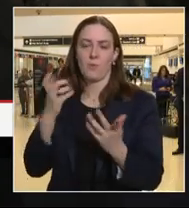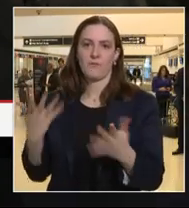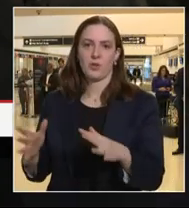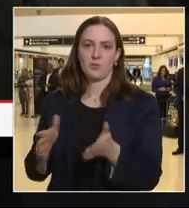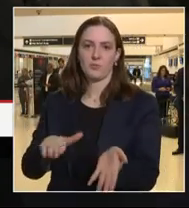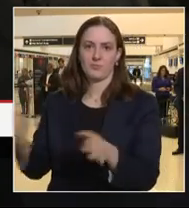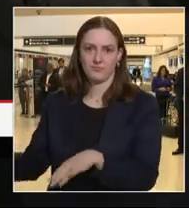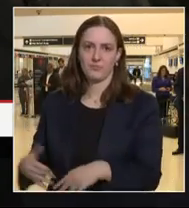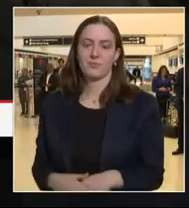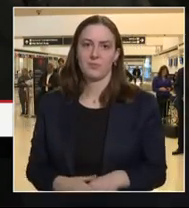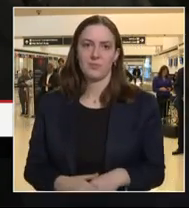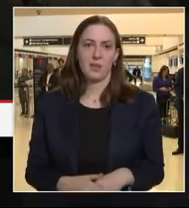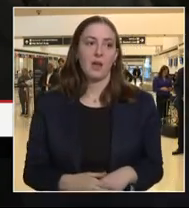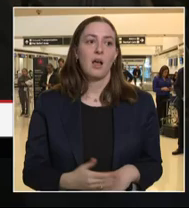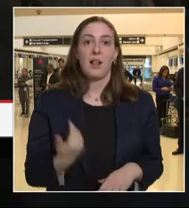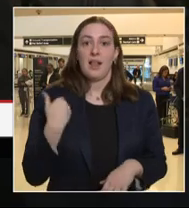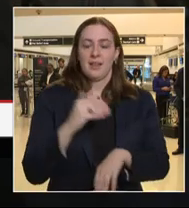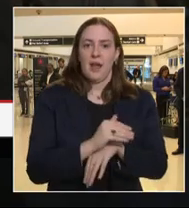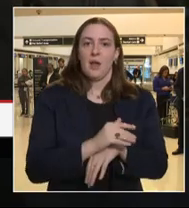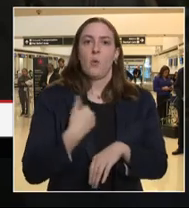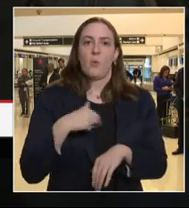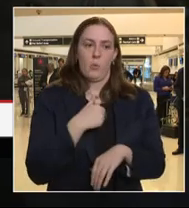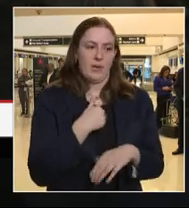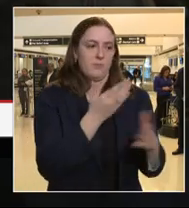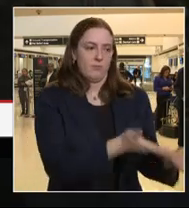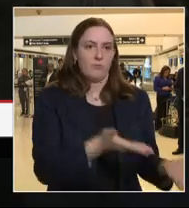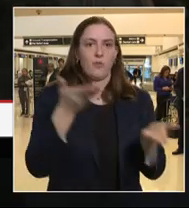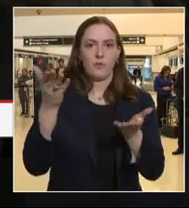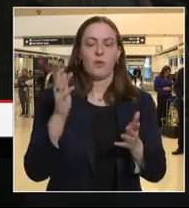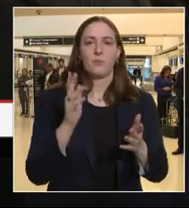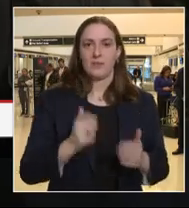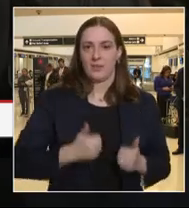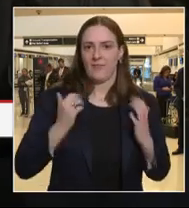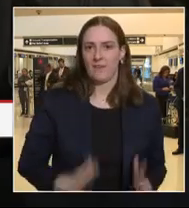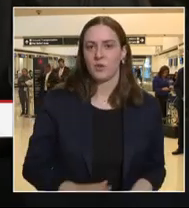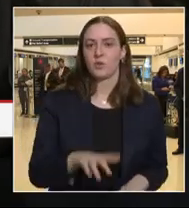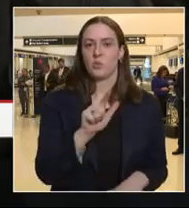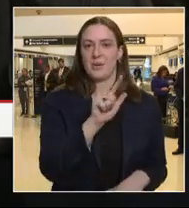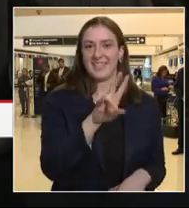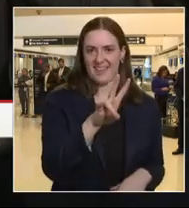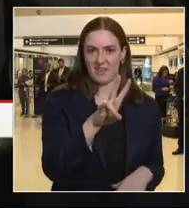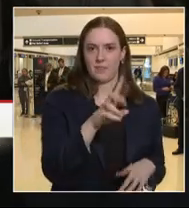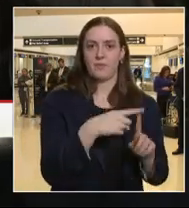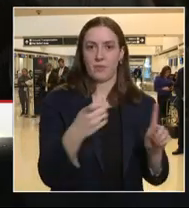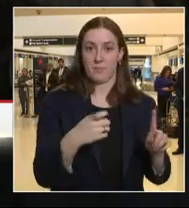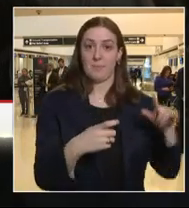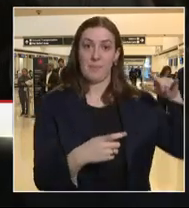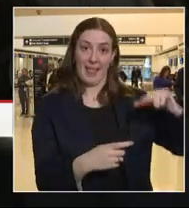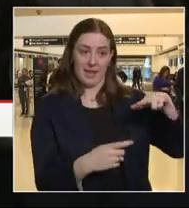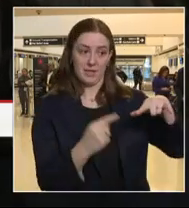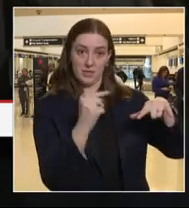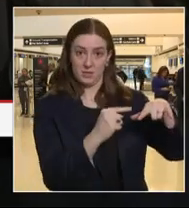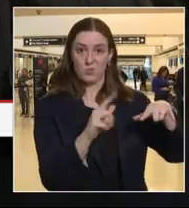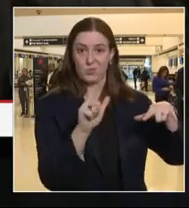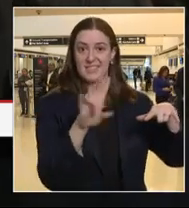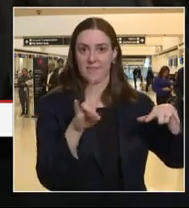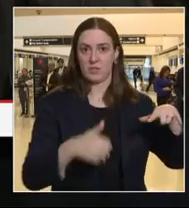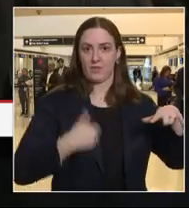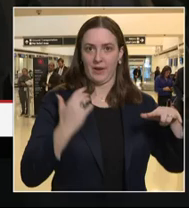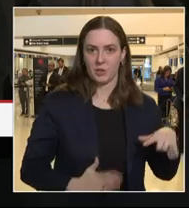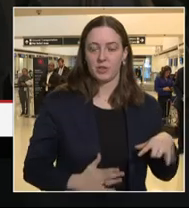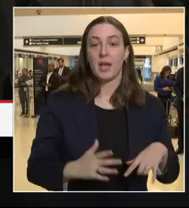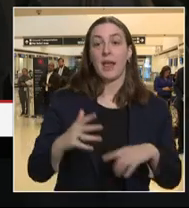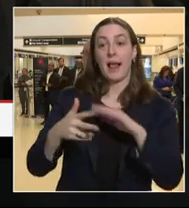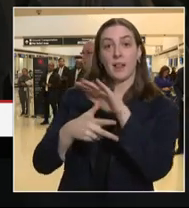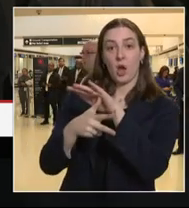the helicopter. The District Office of the Medical Examiner has lead on reuniting these